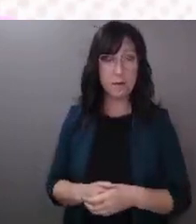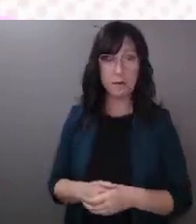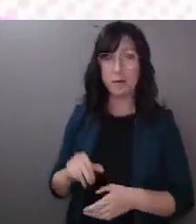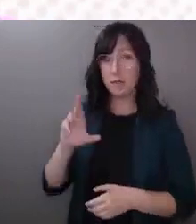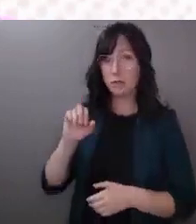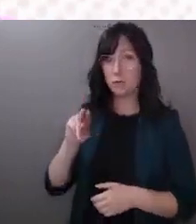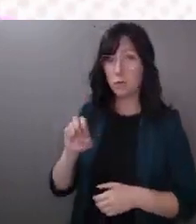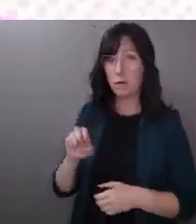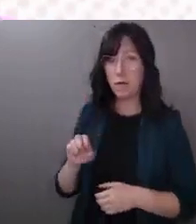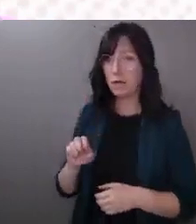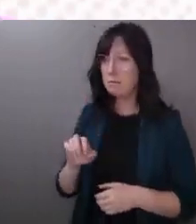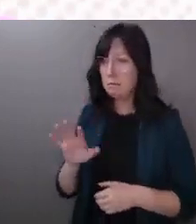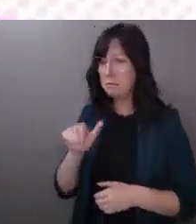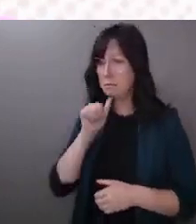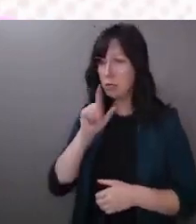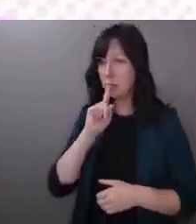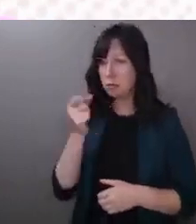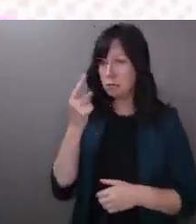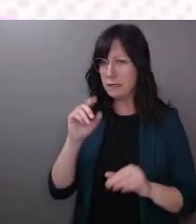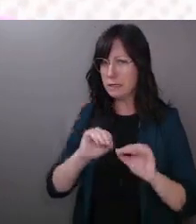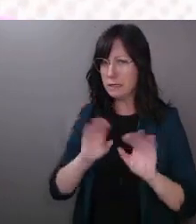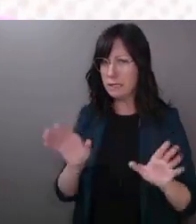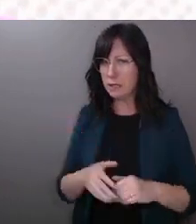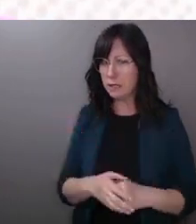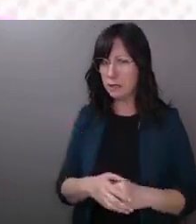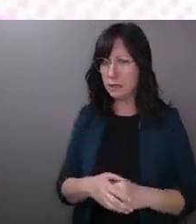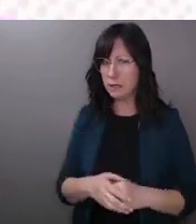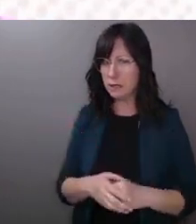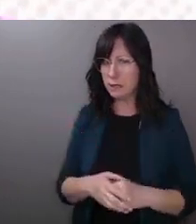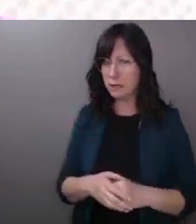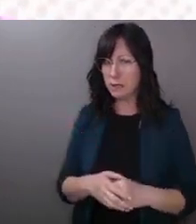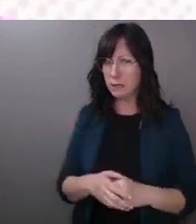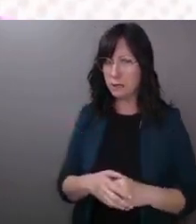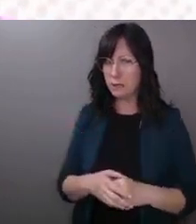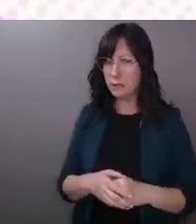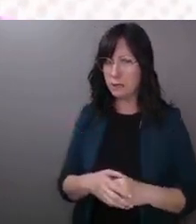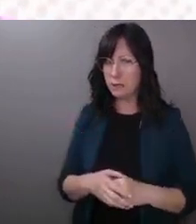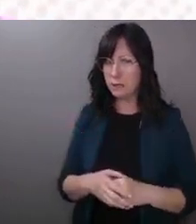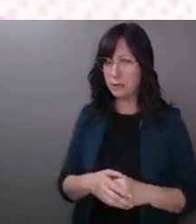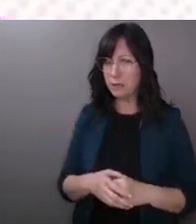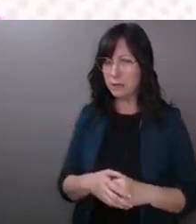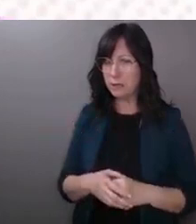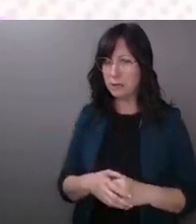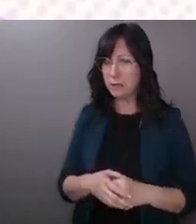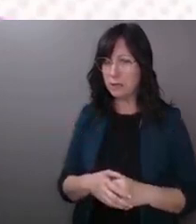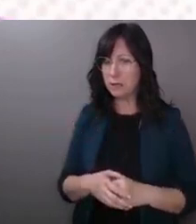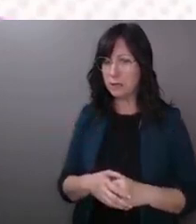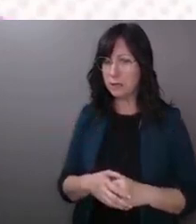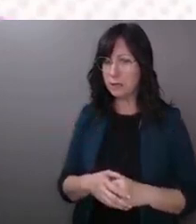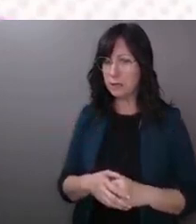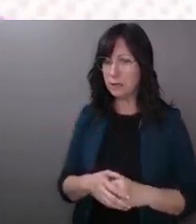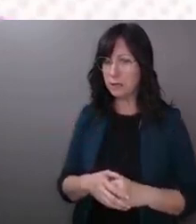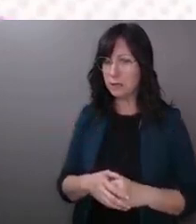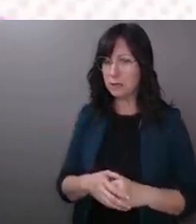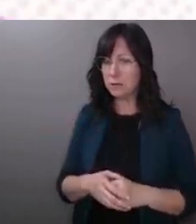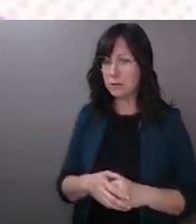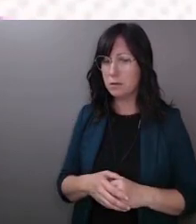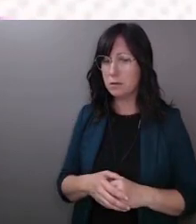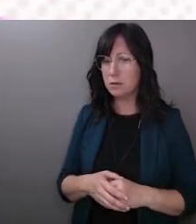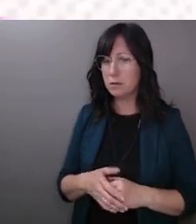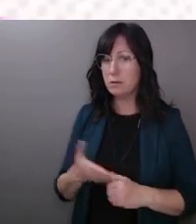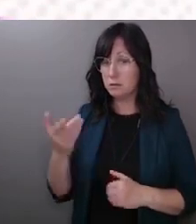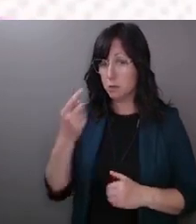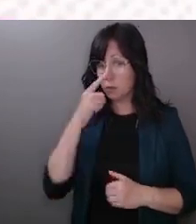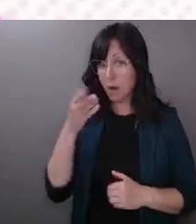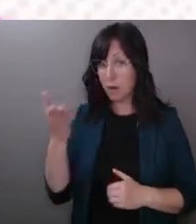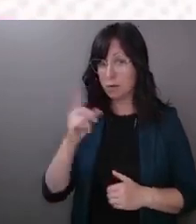I'm not sure if I understand the question. Maybe Troy can rely on you. Troy, do you know this? Troy will answer to you. Yeah, I can answer